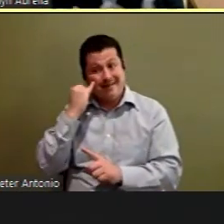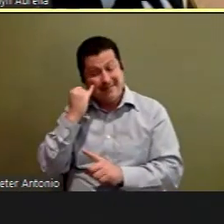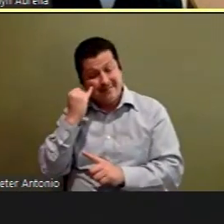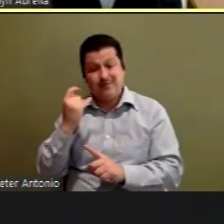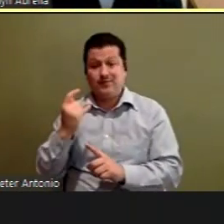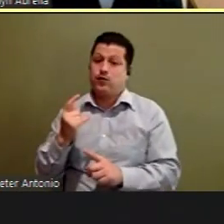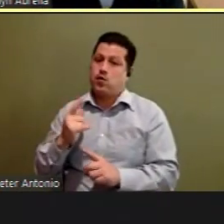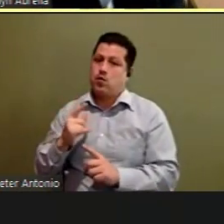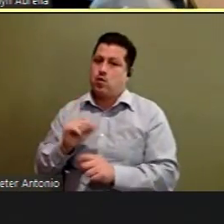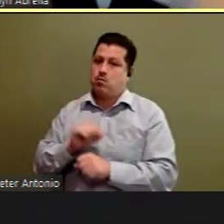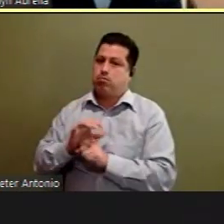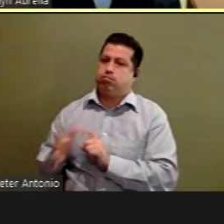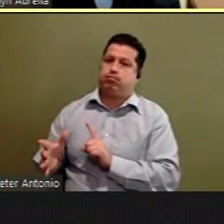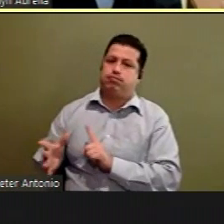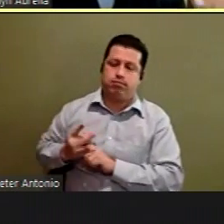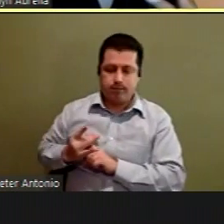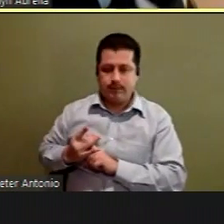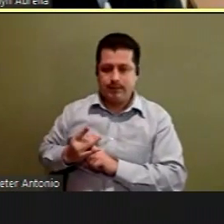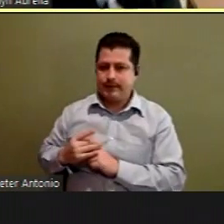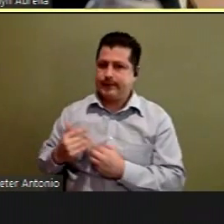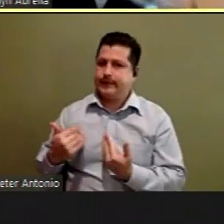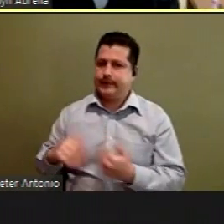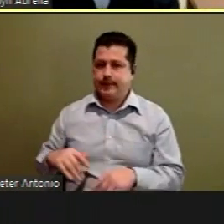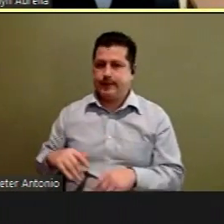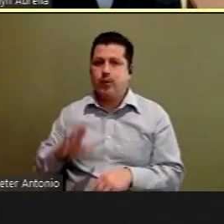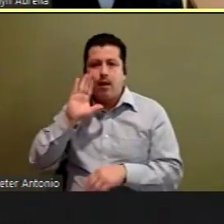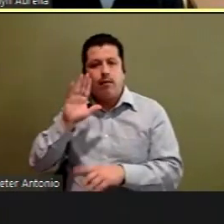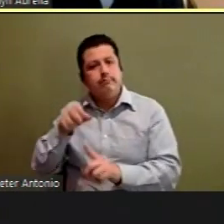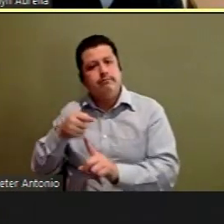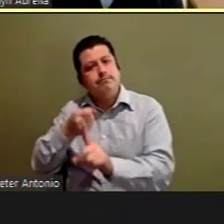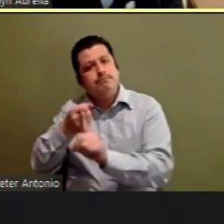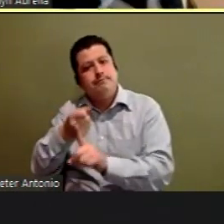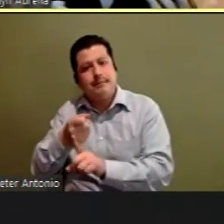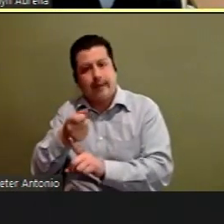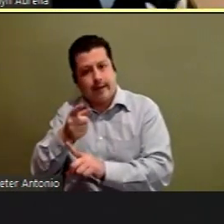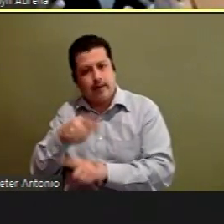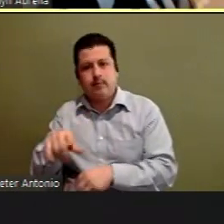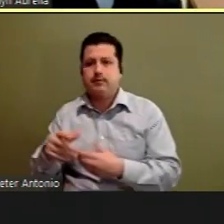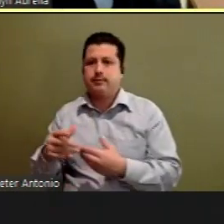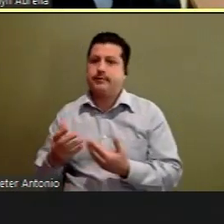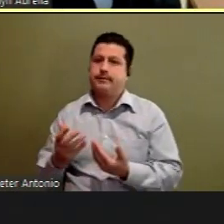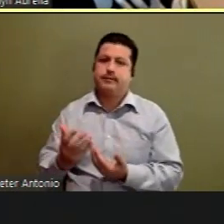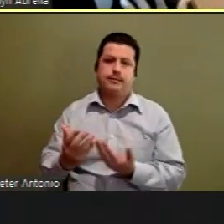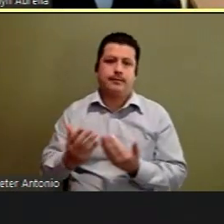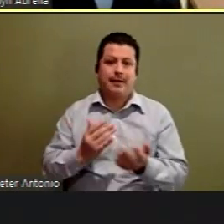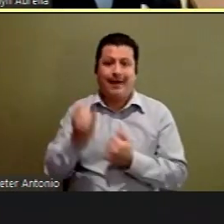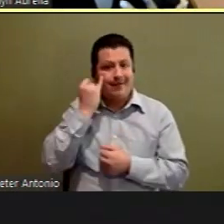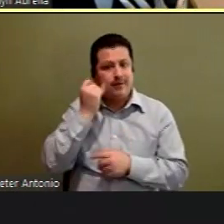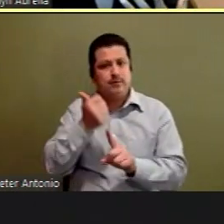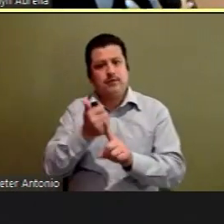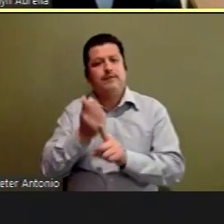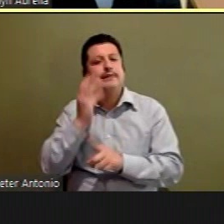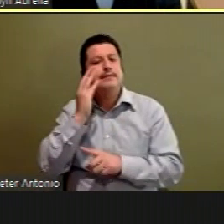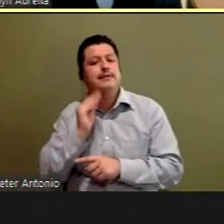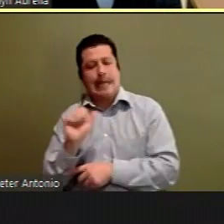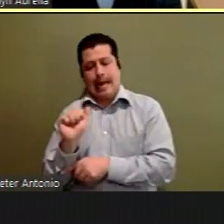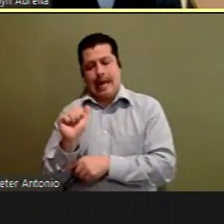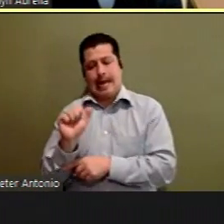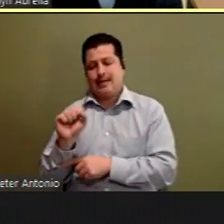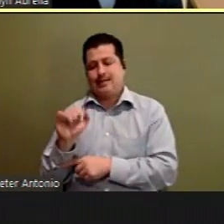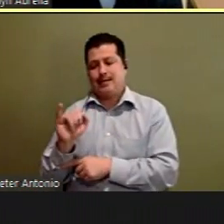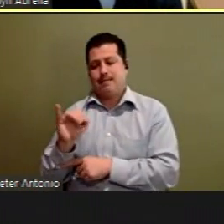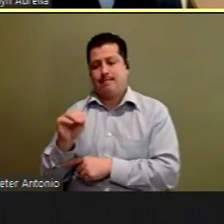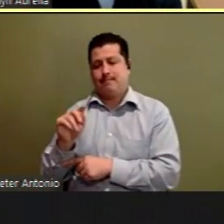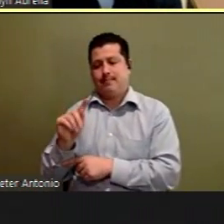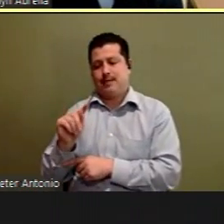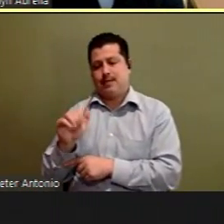We can find that if you look at their lungs months later, you can see that there's still effect of coronavirus